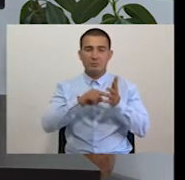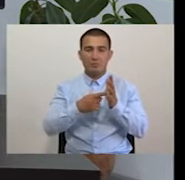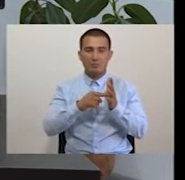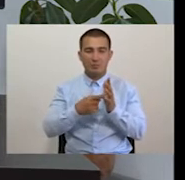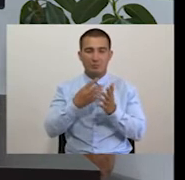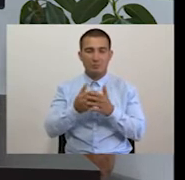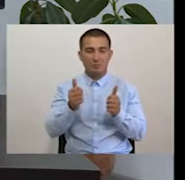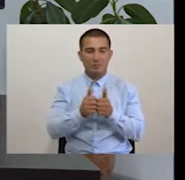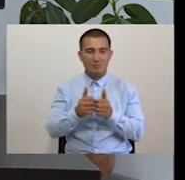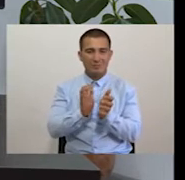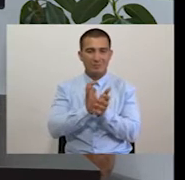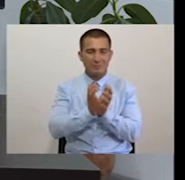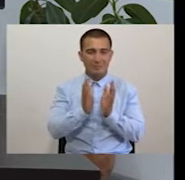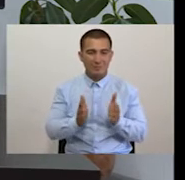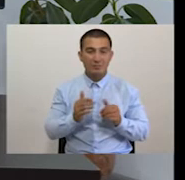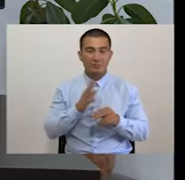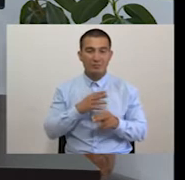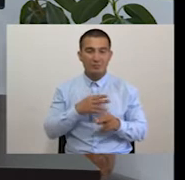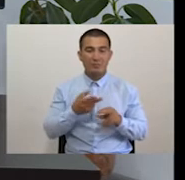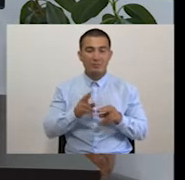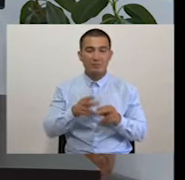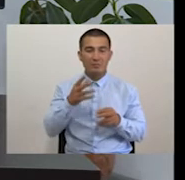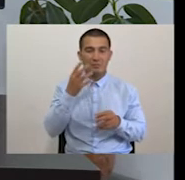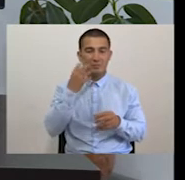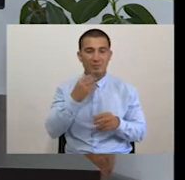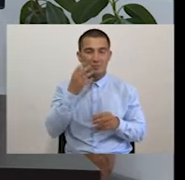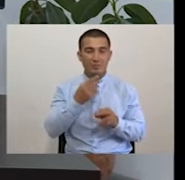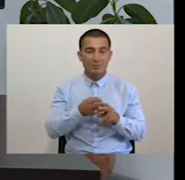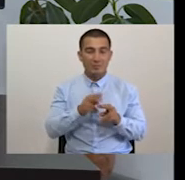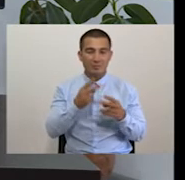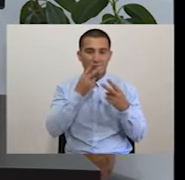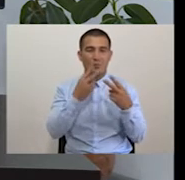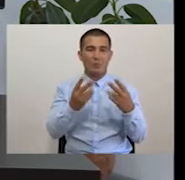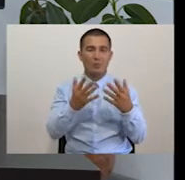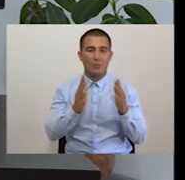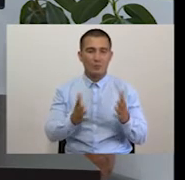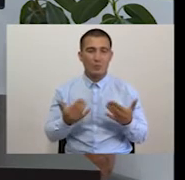Nuqtalarimizning orasini zichroq qilsak, olmamiz bizga yorqinroq ko'rinadi.